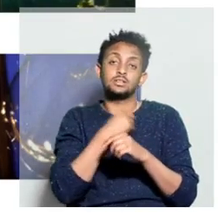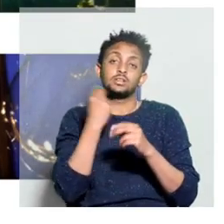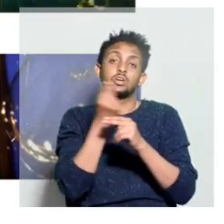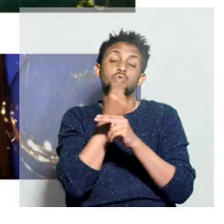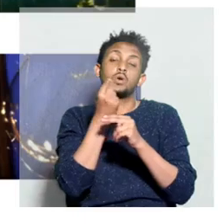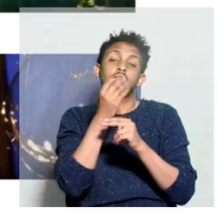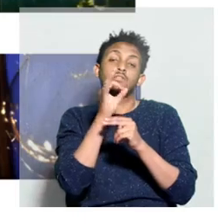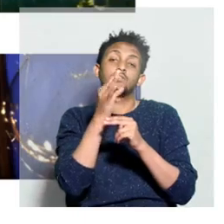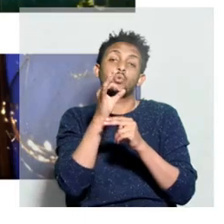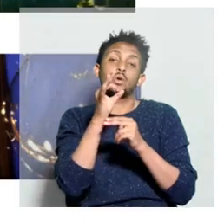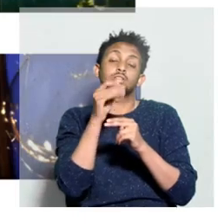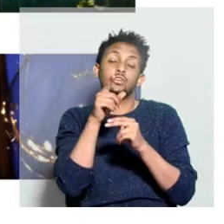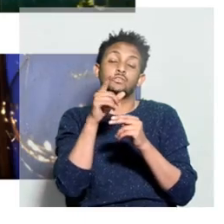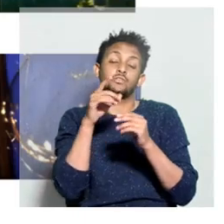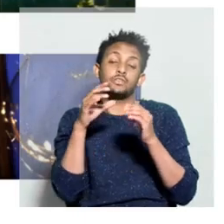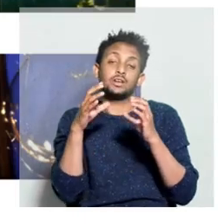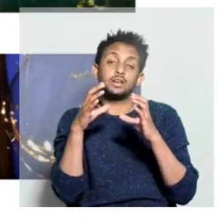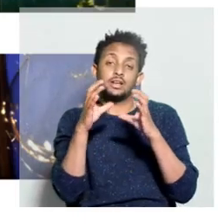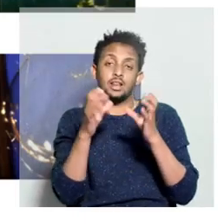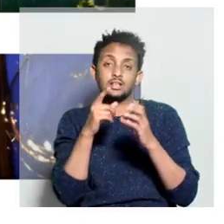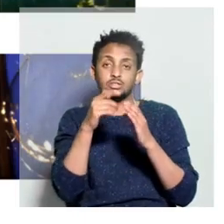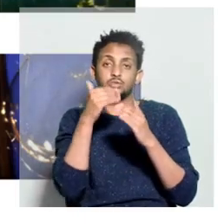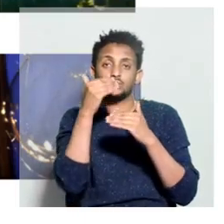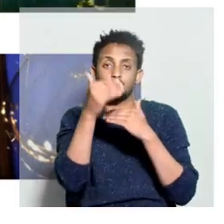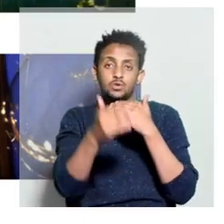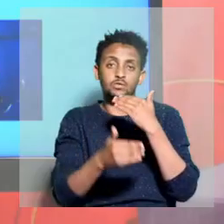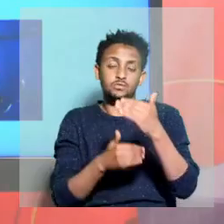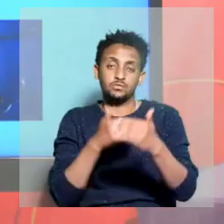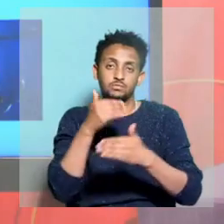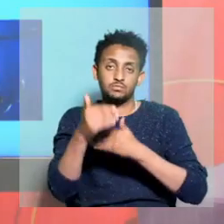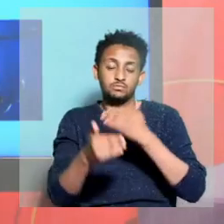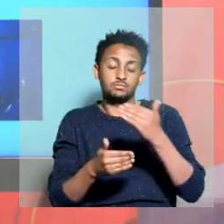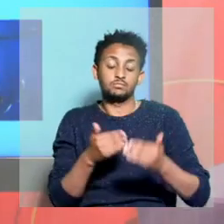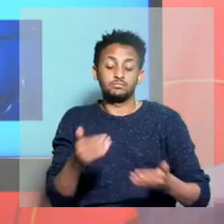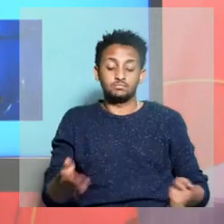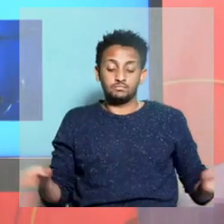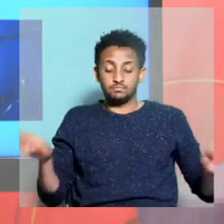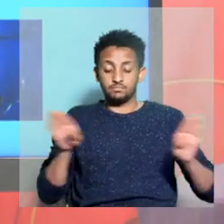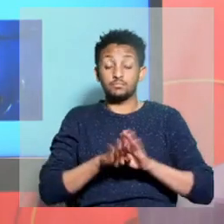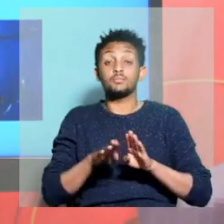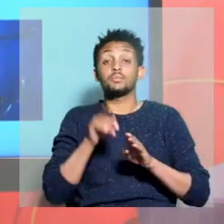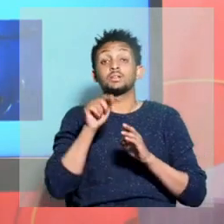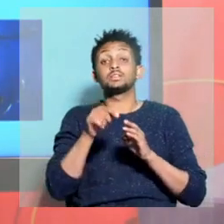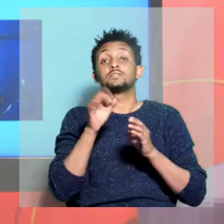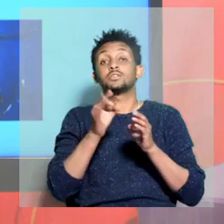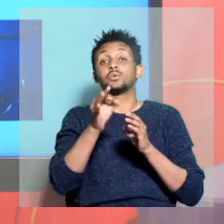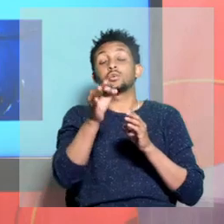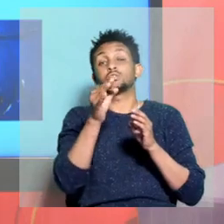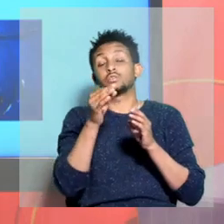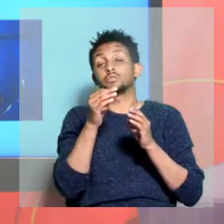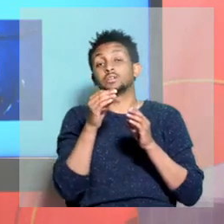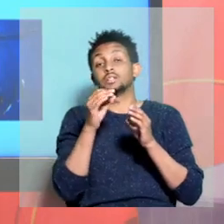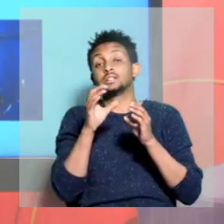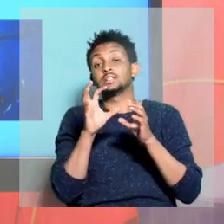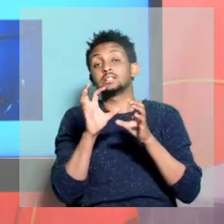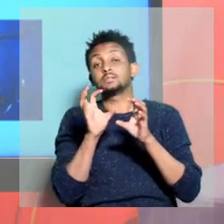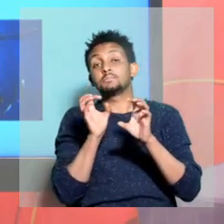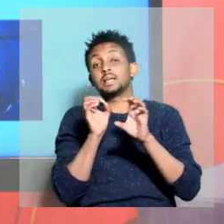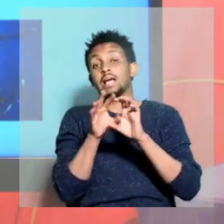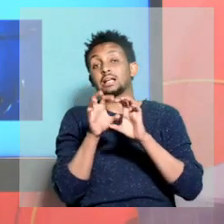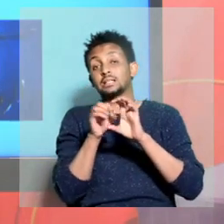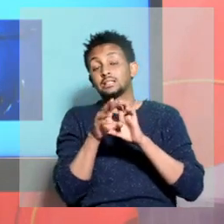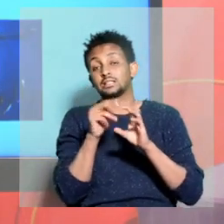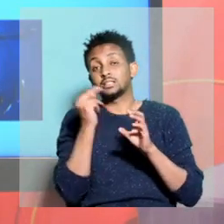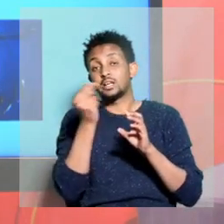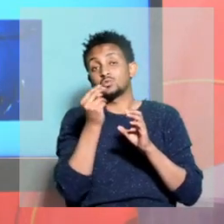natural frequency of the glass, soon after it's going to be shattered, meaning the driving frequency of the speaker and